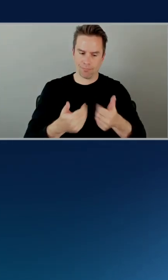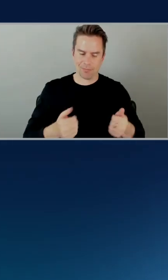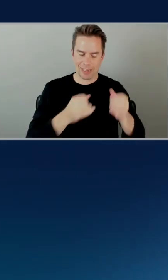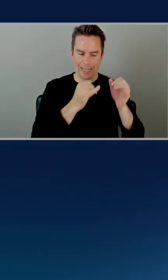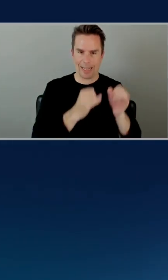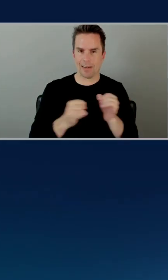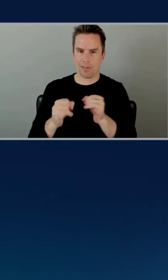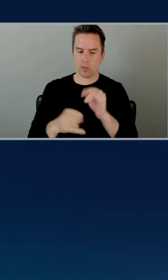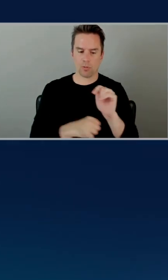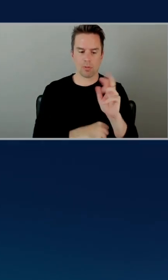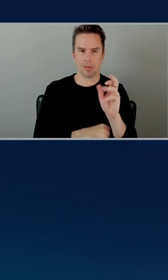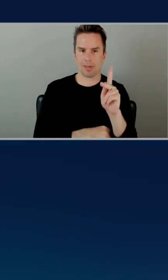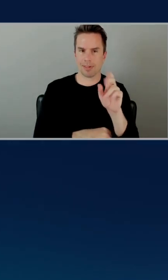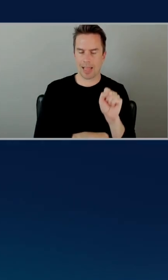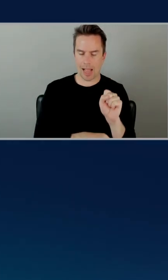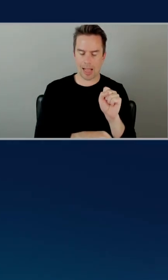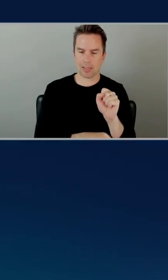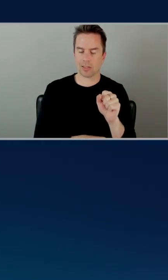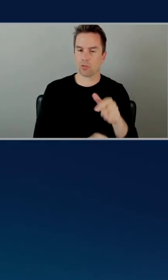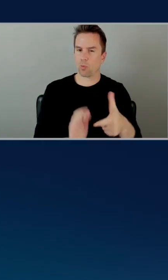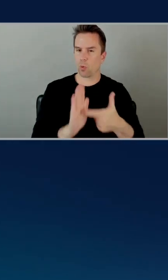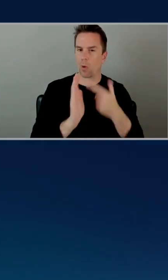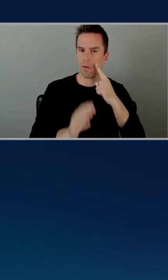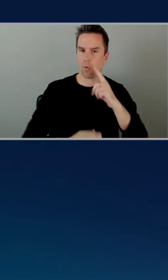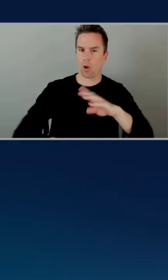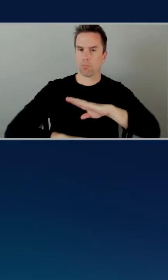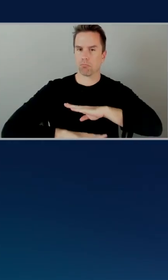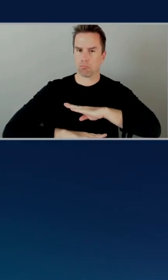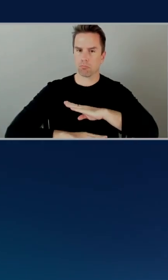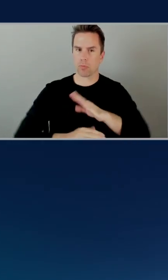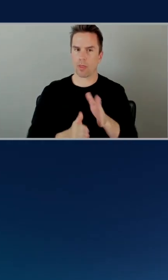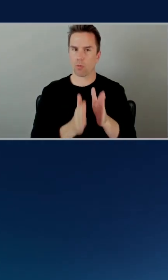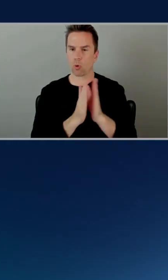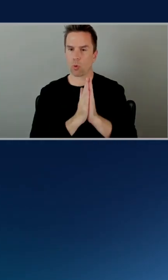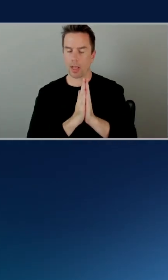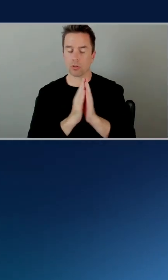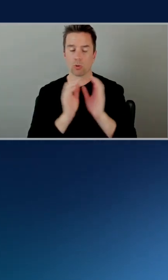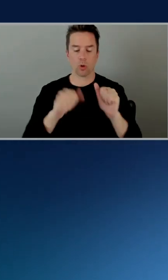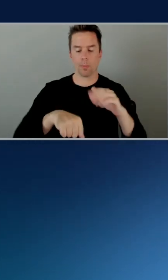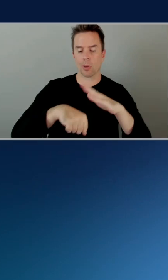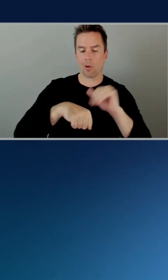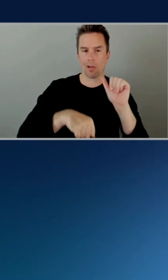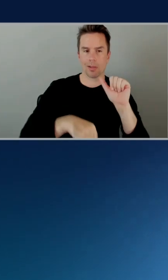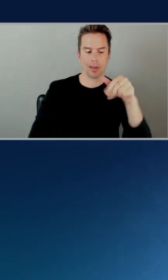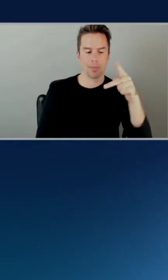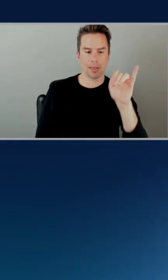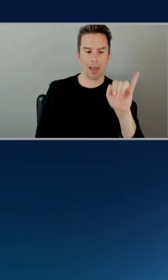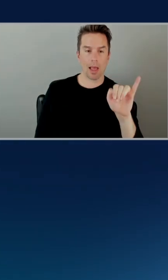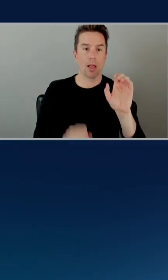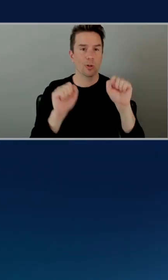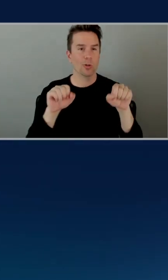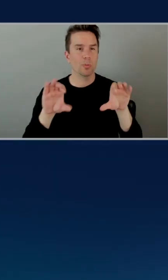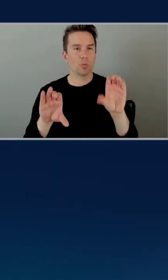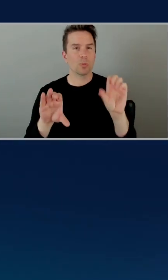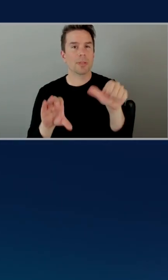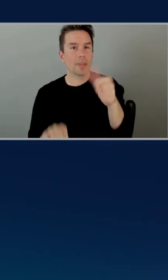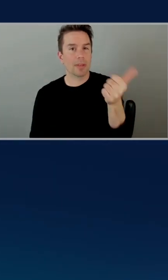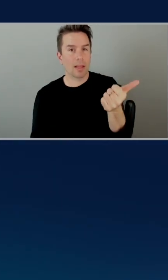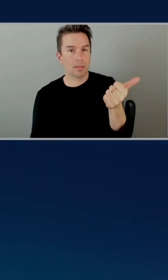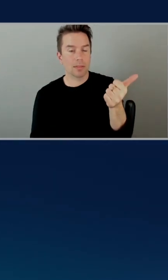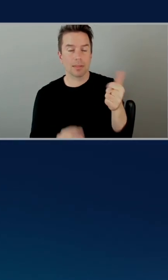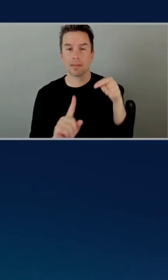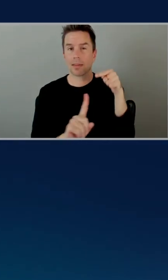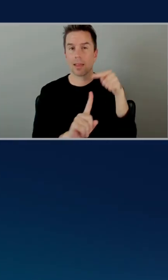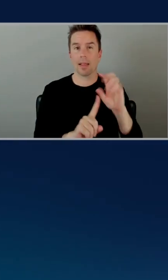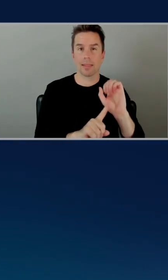that will need to be done to fulfill that request. It could be calling the APIs, or it could be doing something else. In this case,